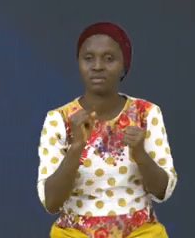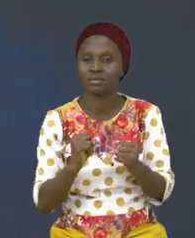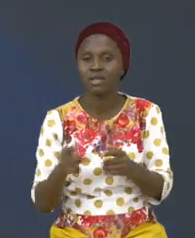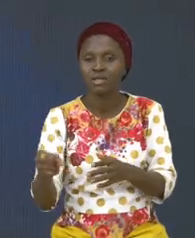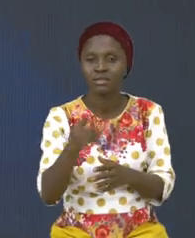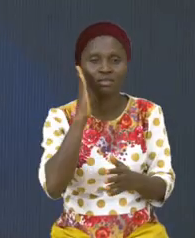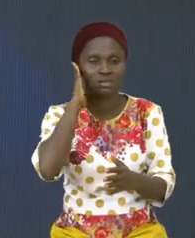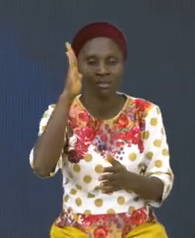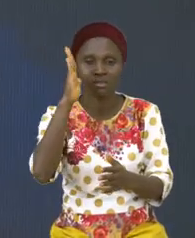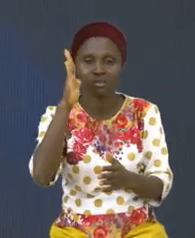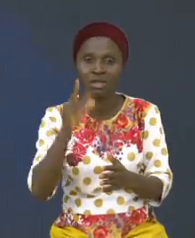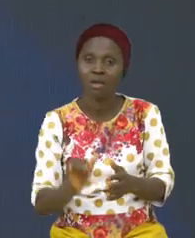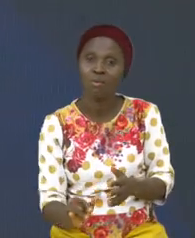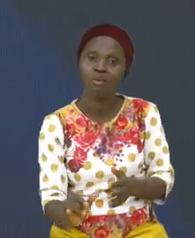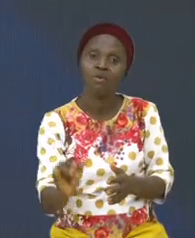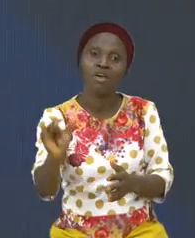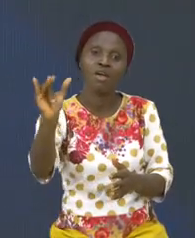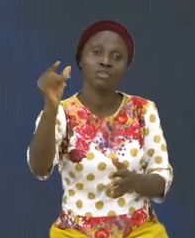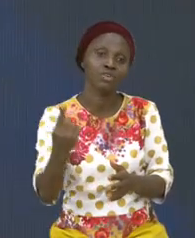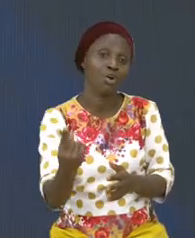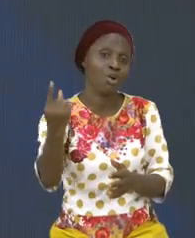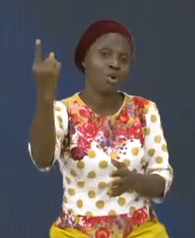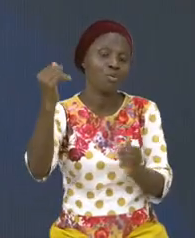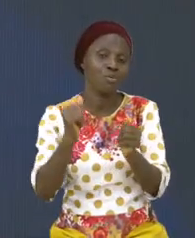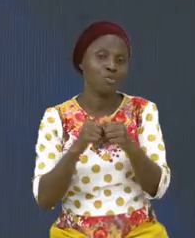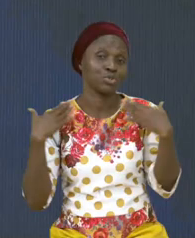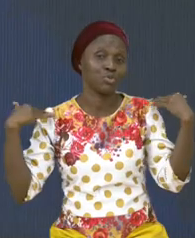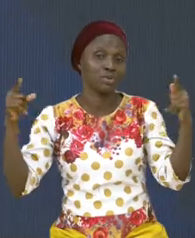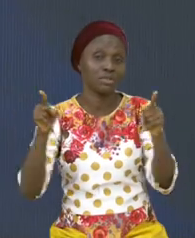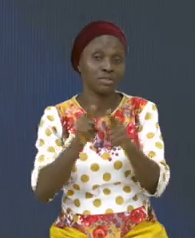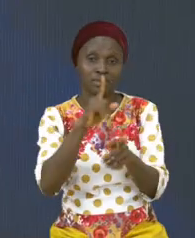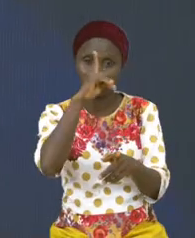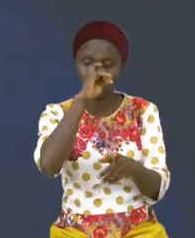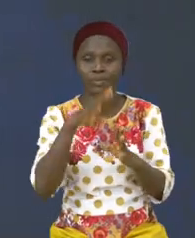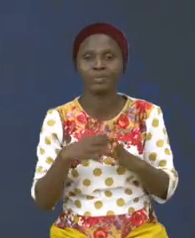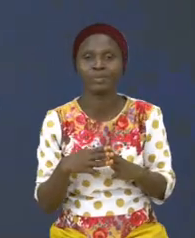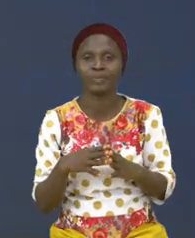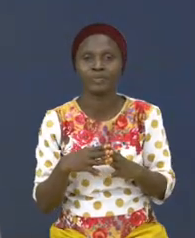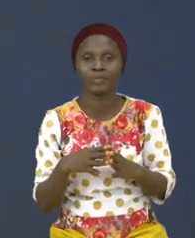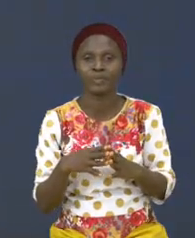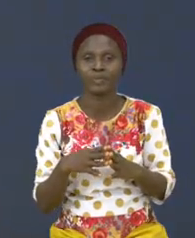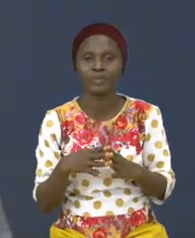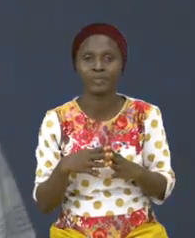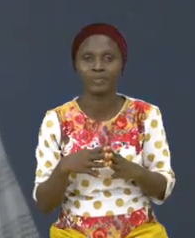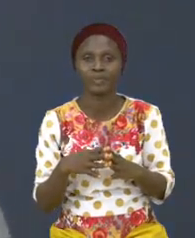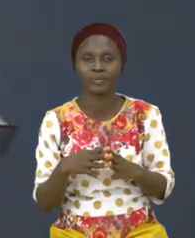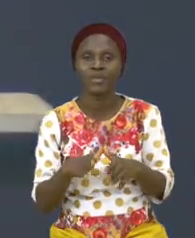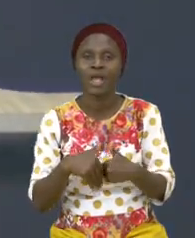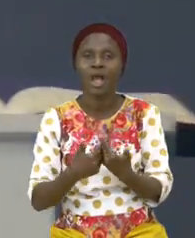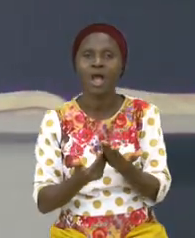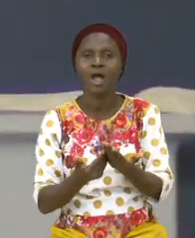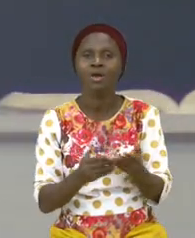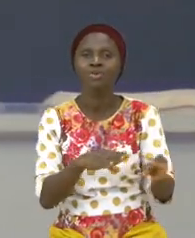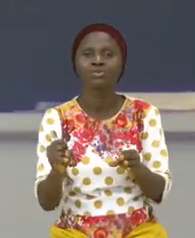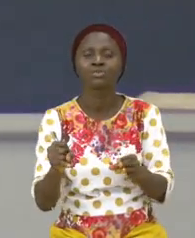shall mount up with wings as eagles. How does